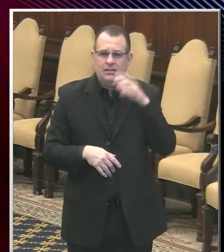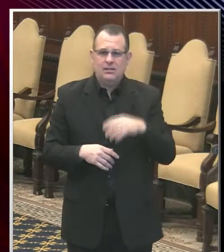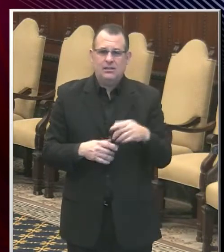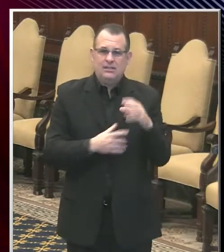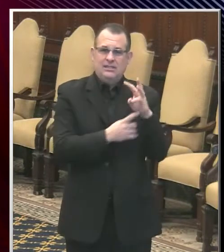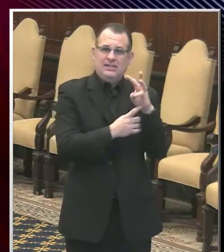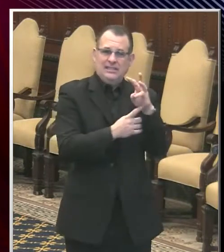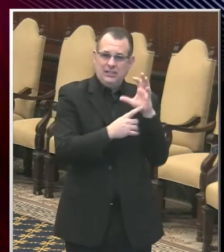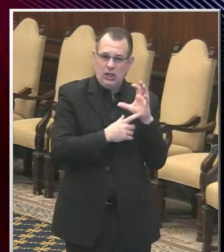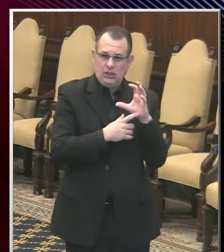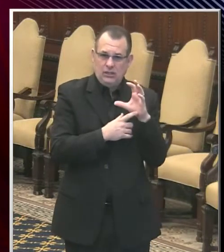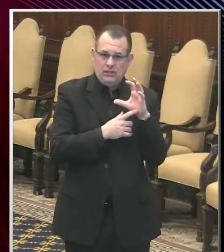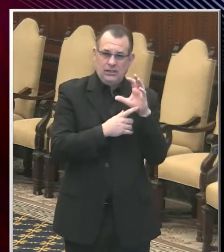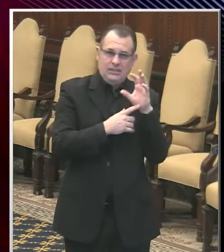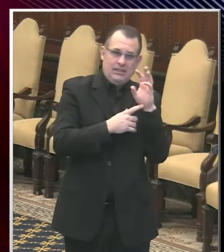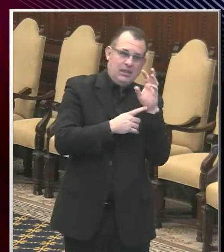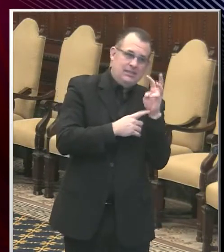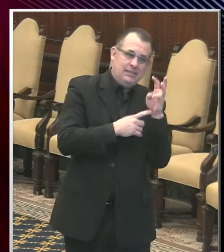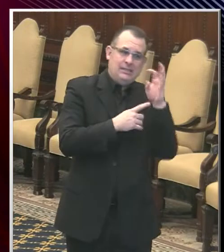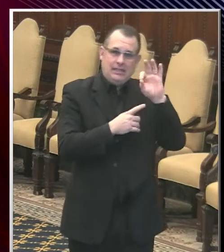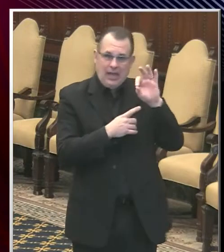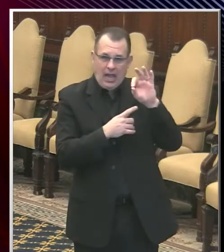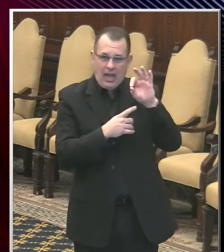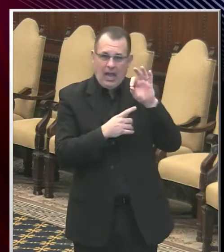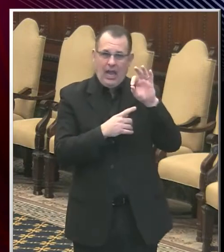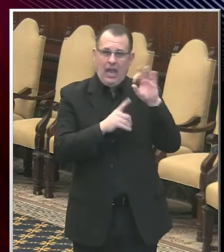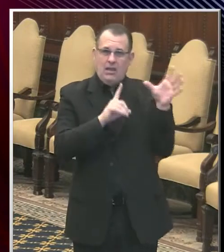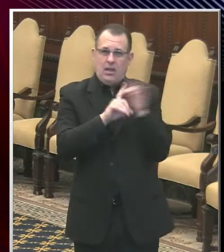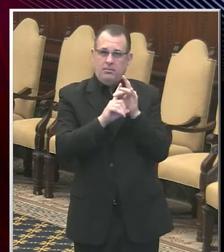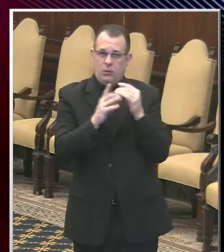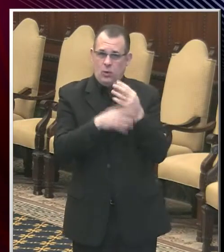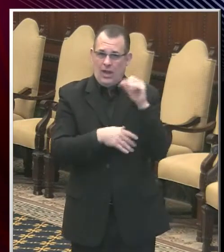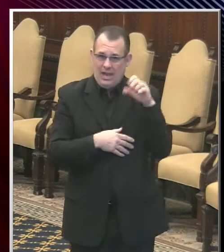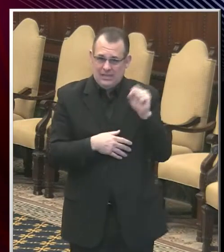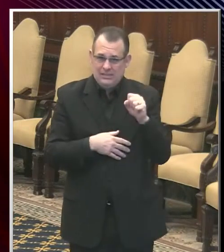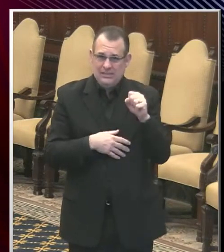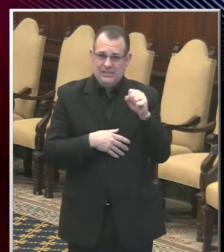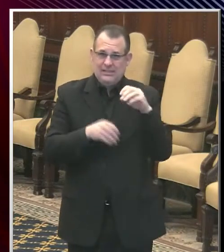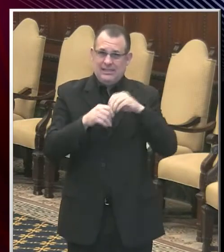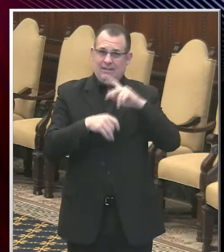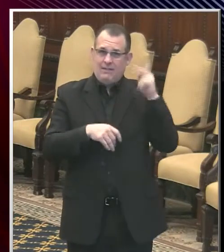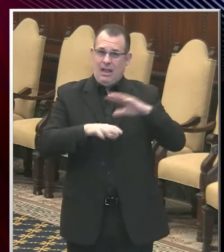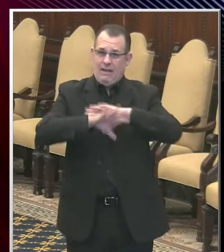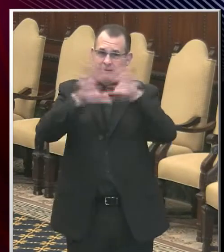new cases of COVID infection identified in Philadelphia residents, bringing us to a total of